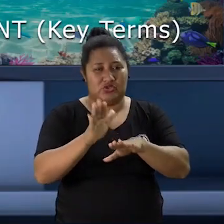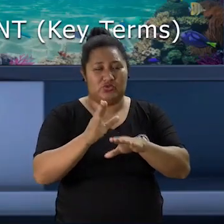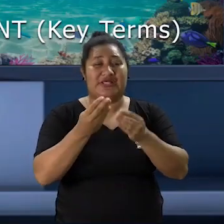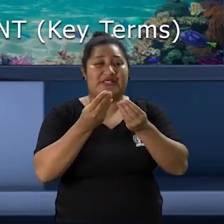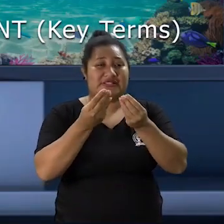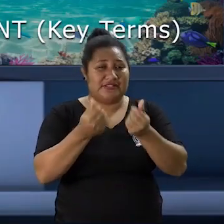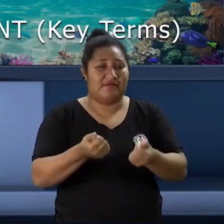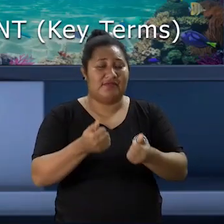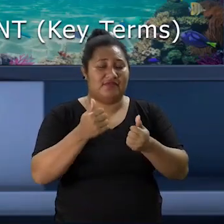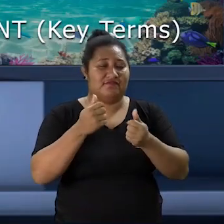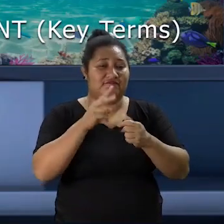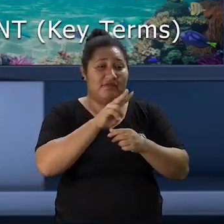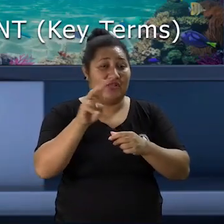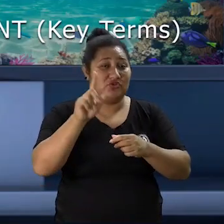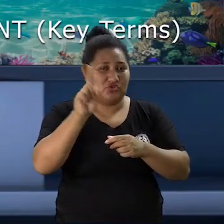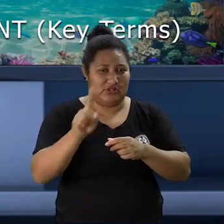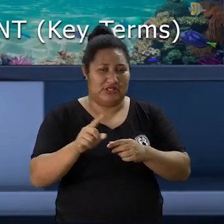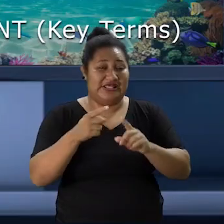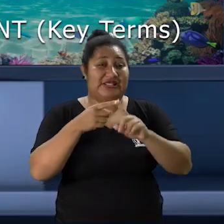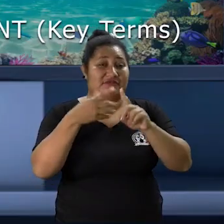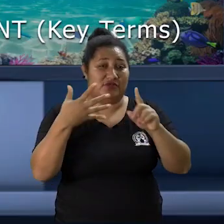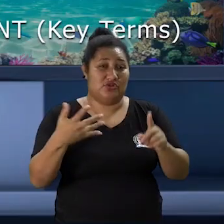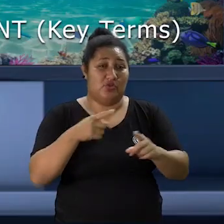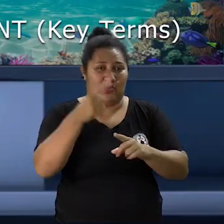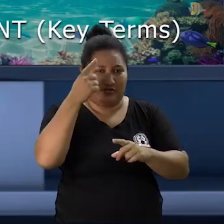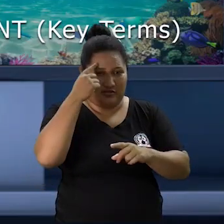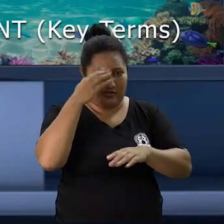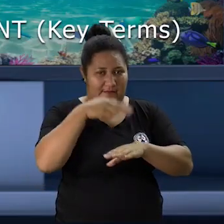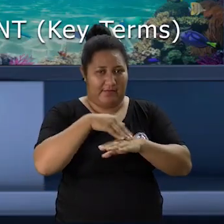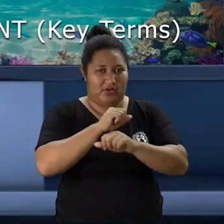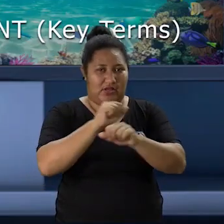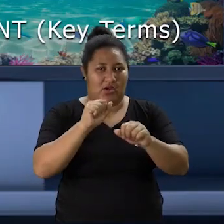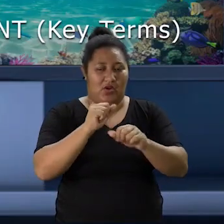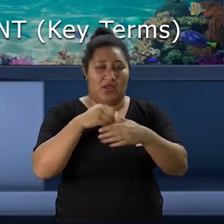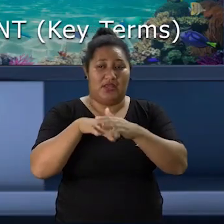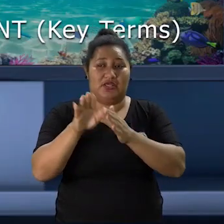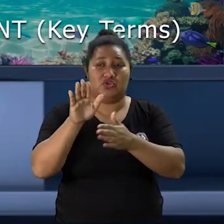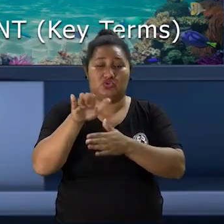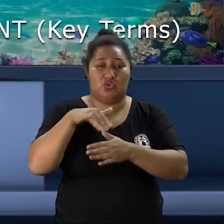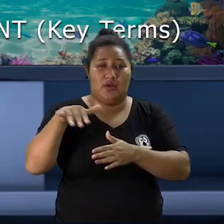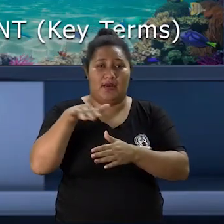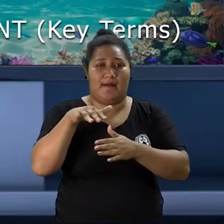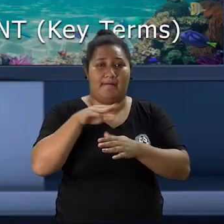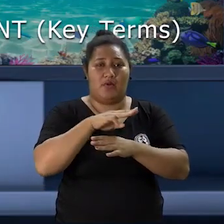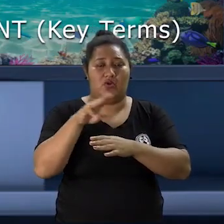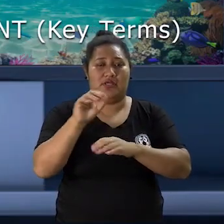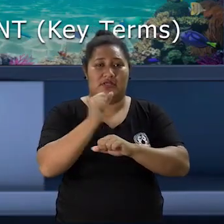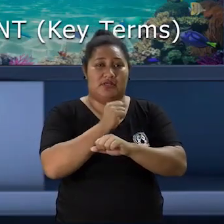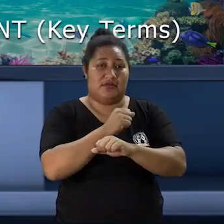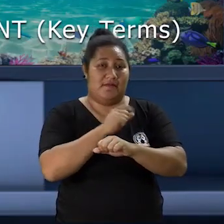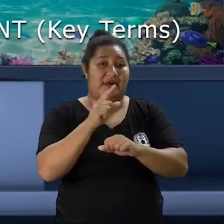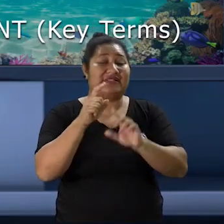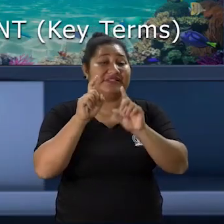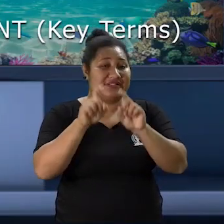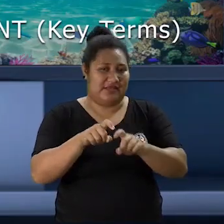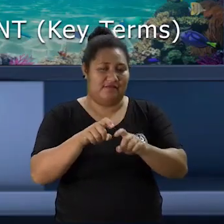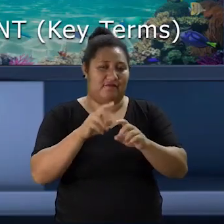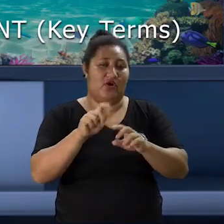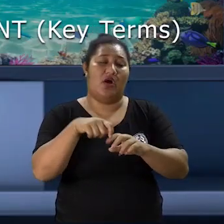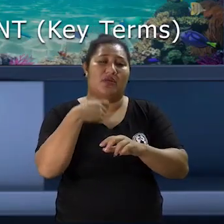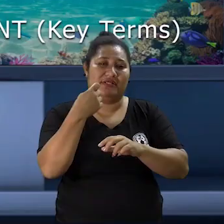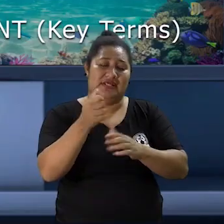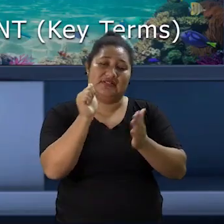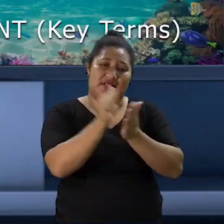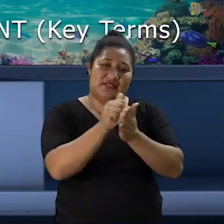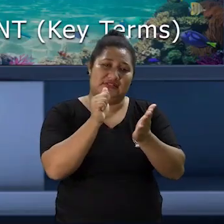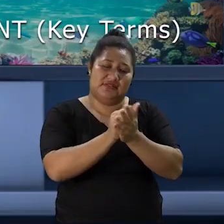of value today, especially when you think about our inshore marine environment. But stay tuned for our next